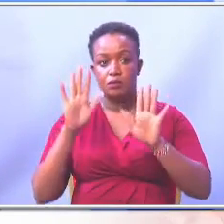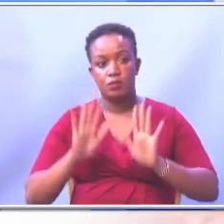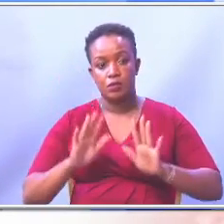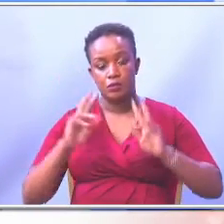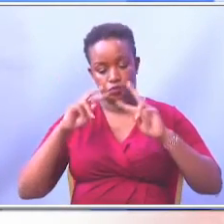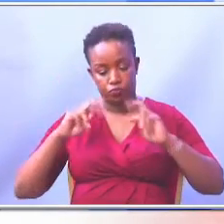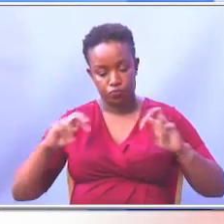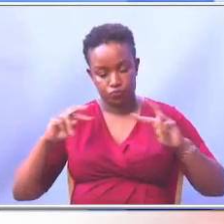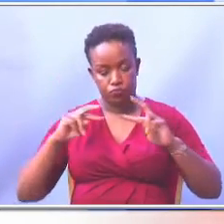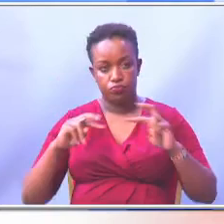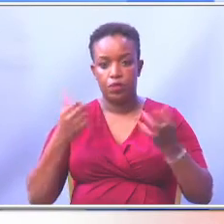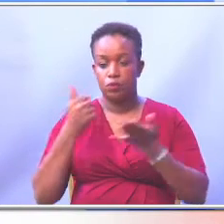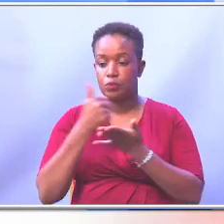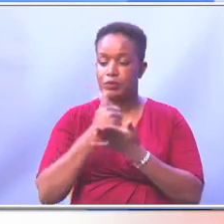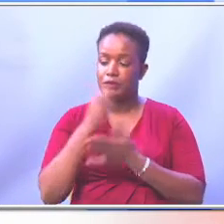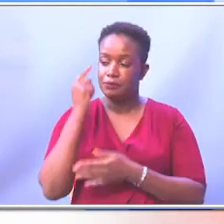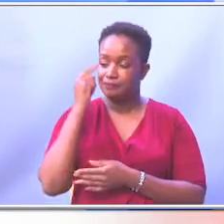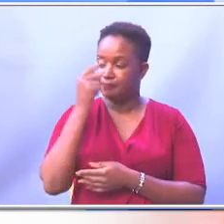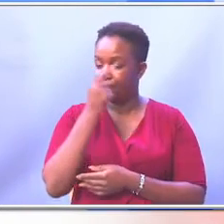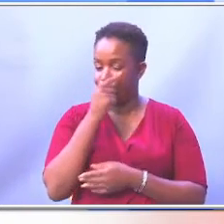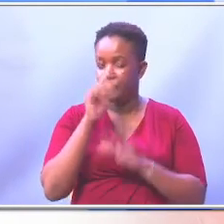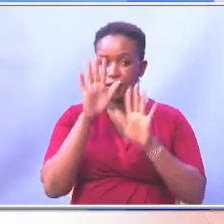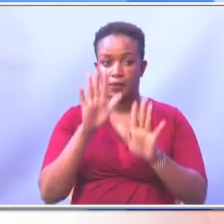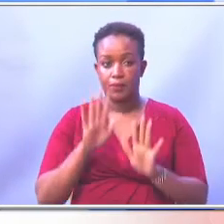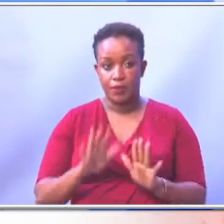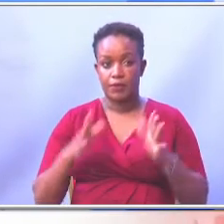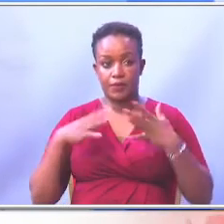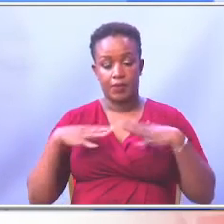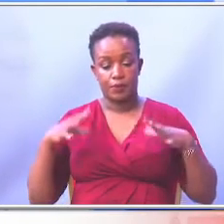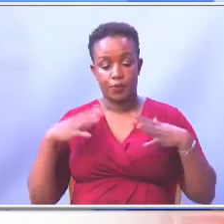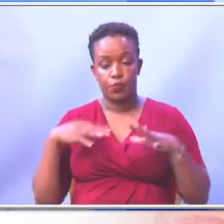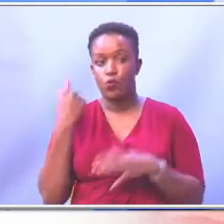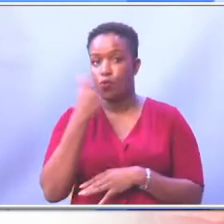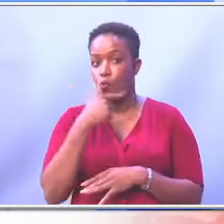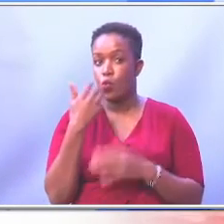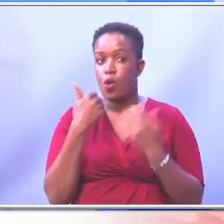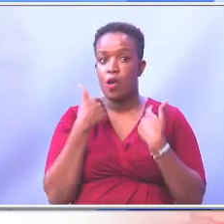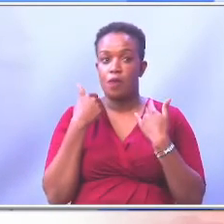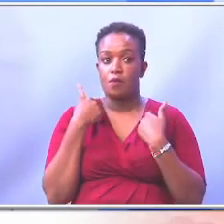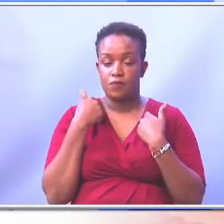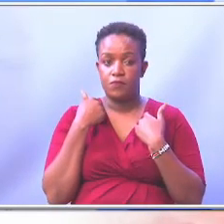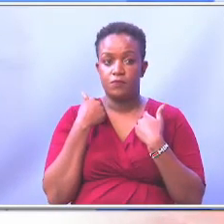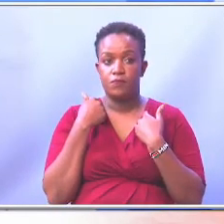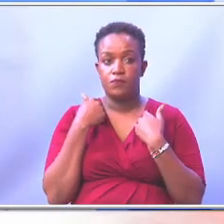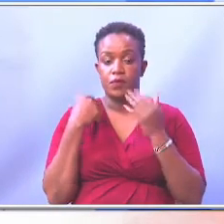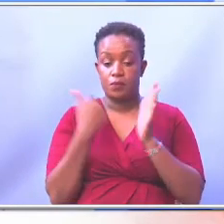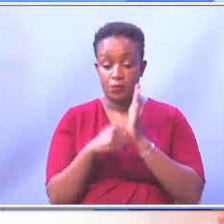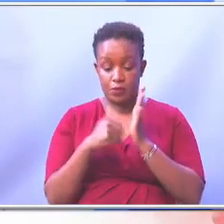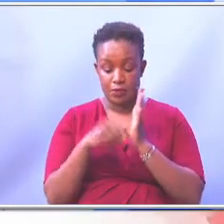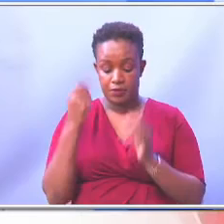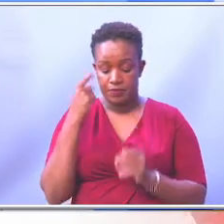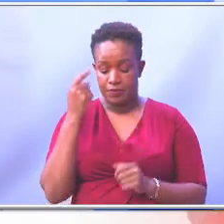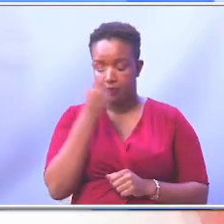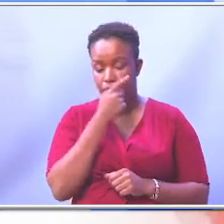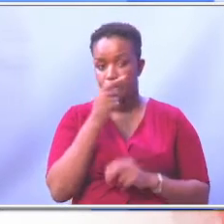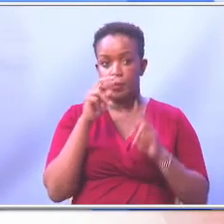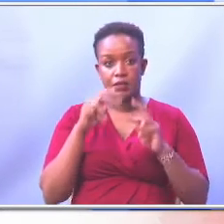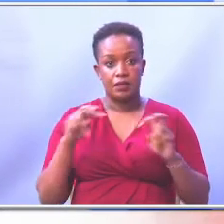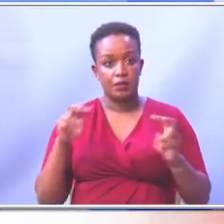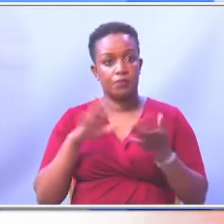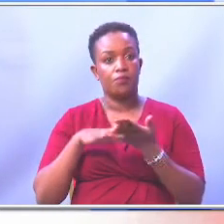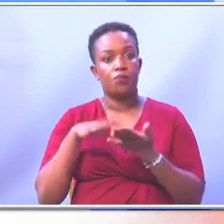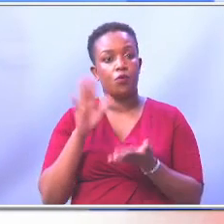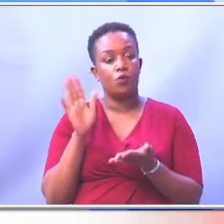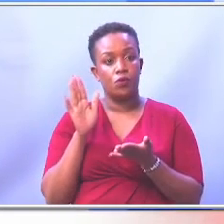yearly appointment, get checked. It is more important for the people who have diabetes or hypertension, because for them